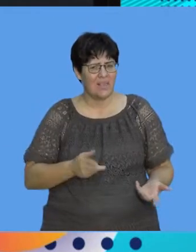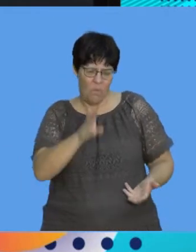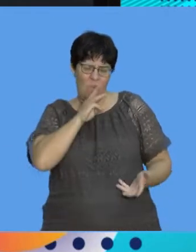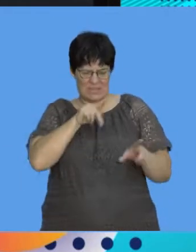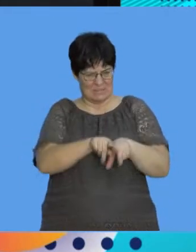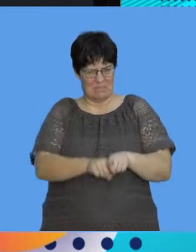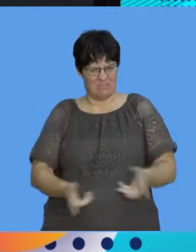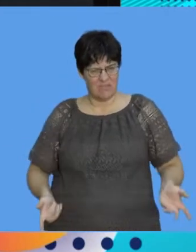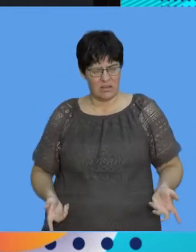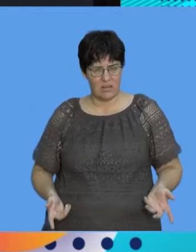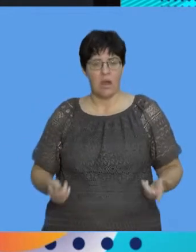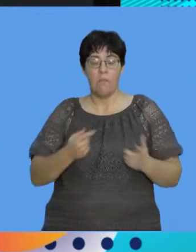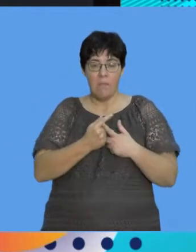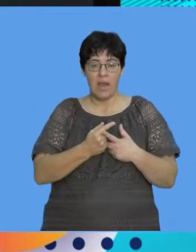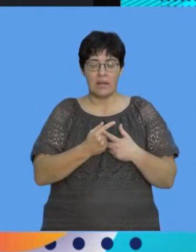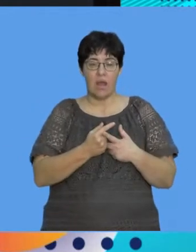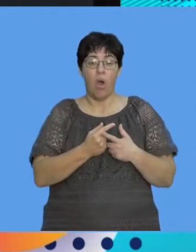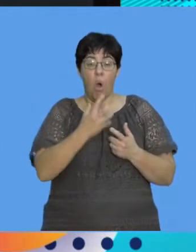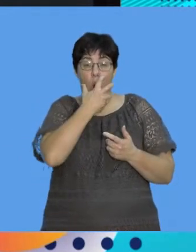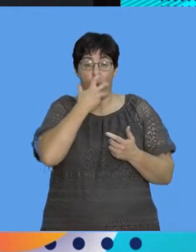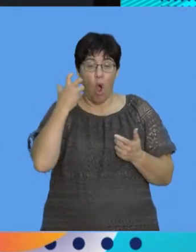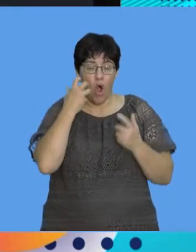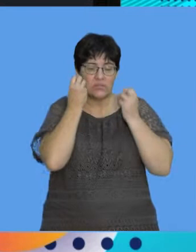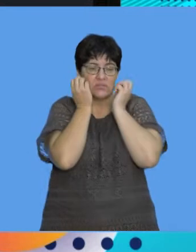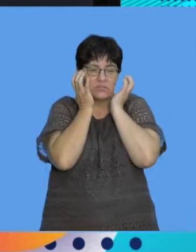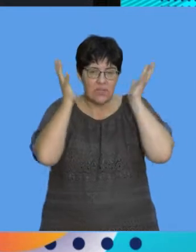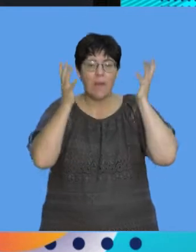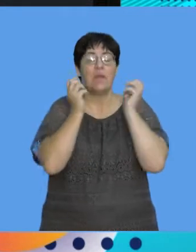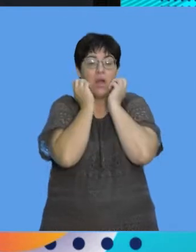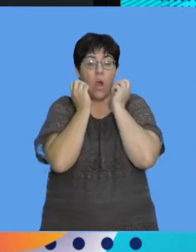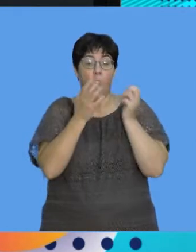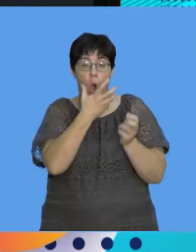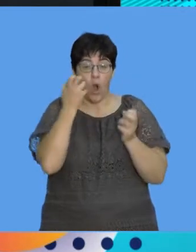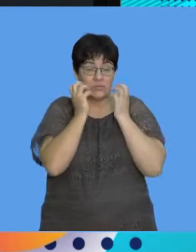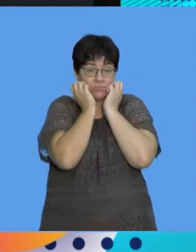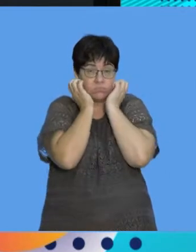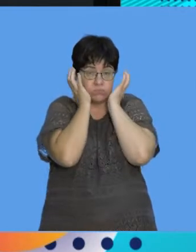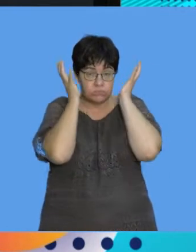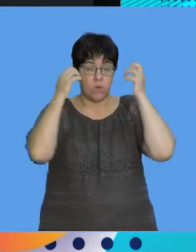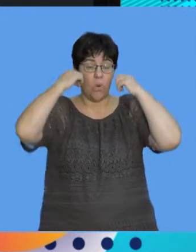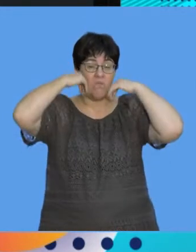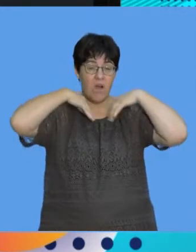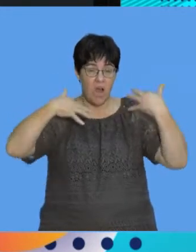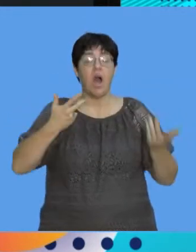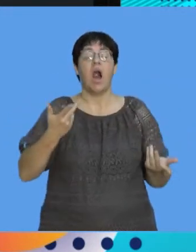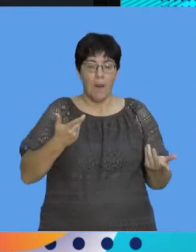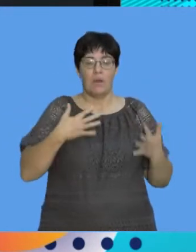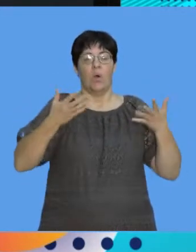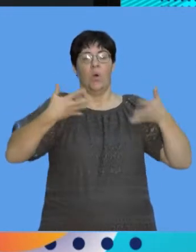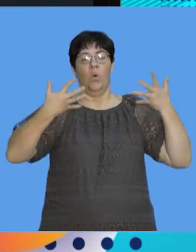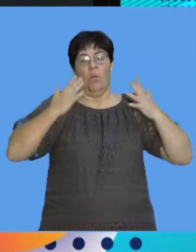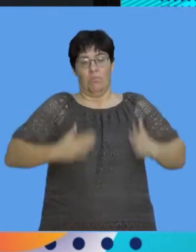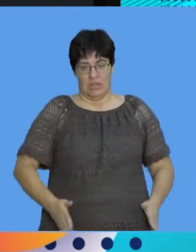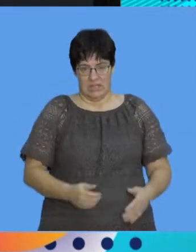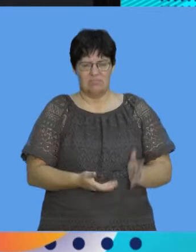form, that hot air evaporates and it cools me down. I want you to think when you go to the toilet, all right? When you get